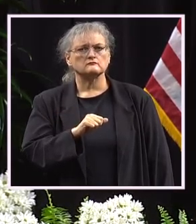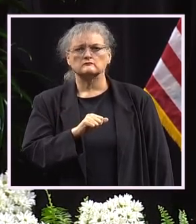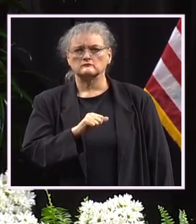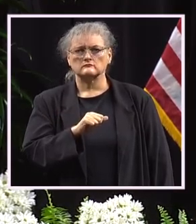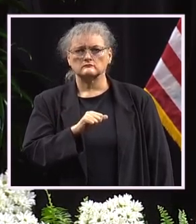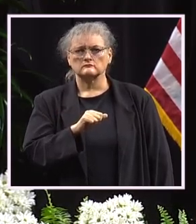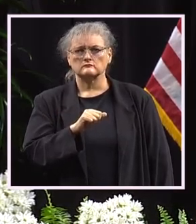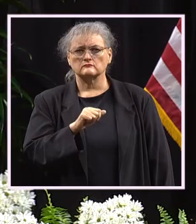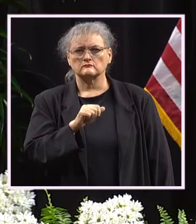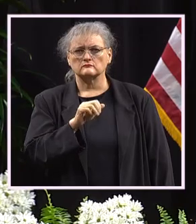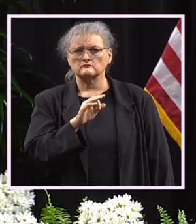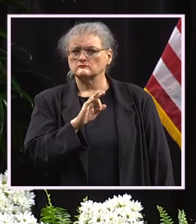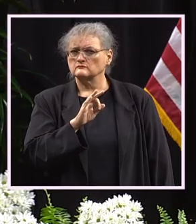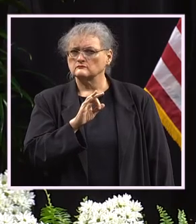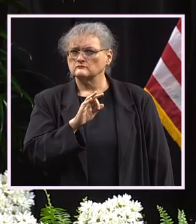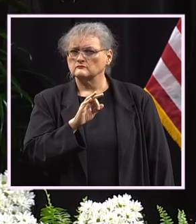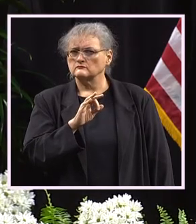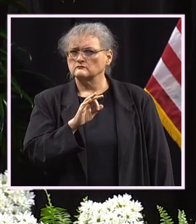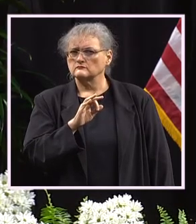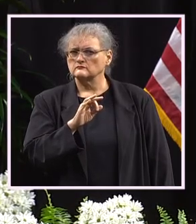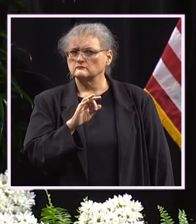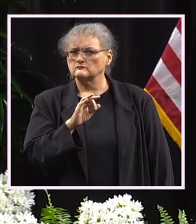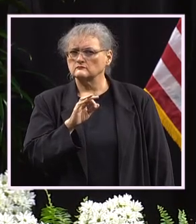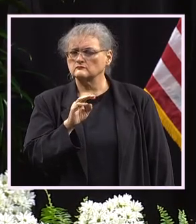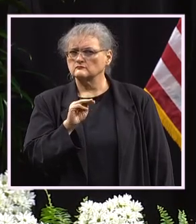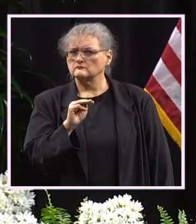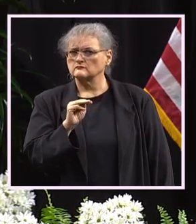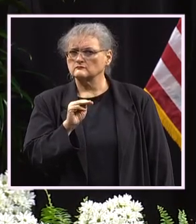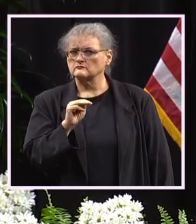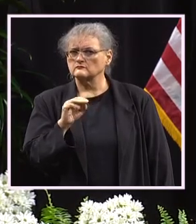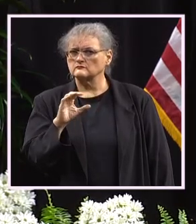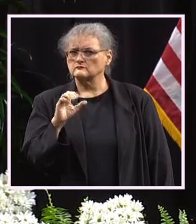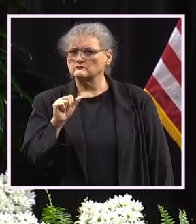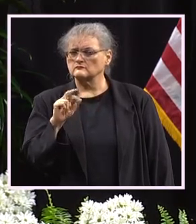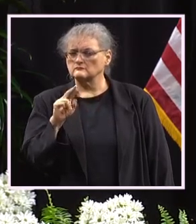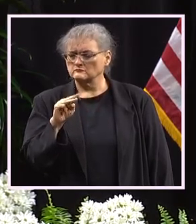Davia M. Kumar Sakran, summa cum laude.